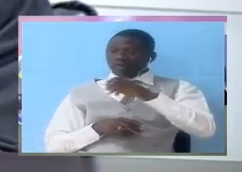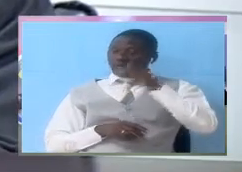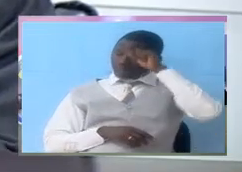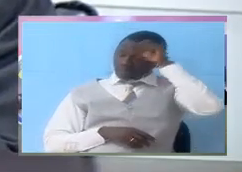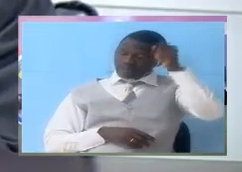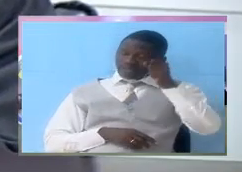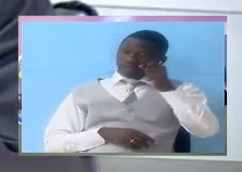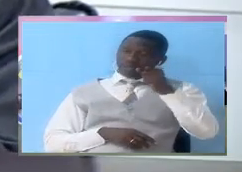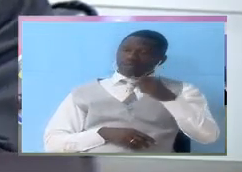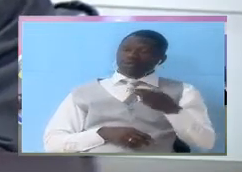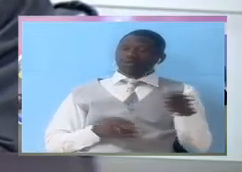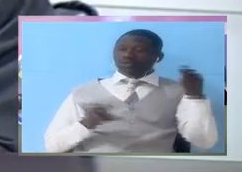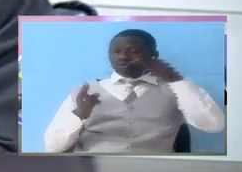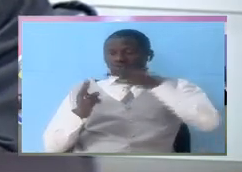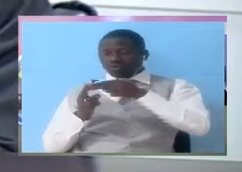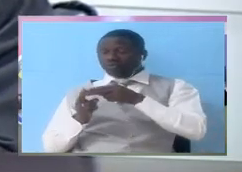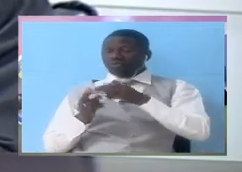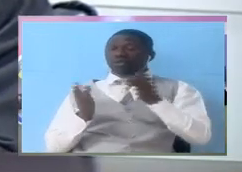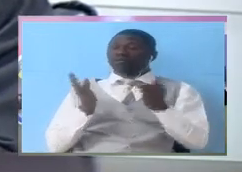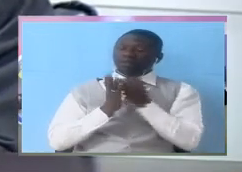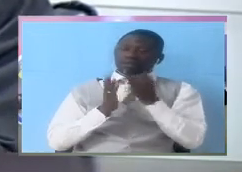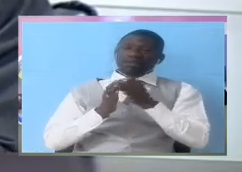wow. But why?